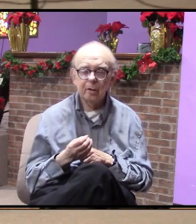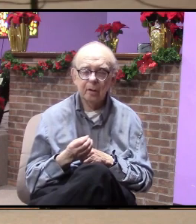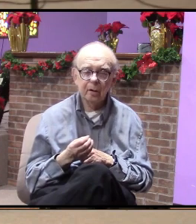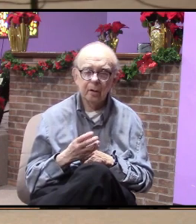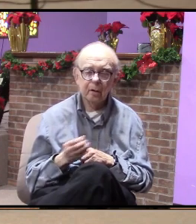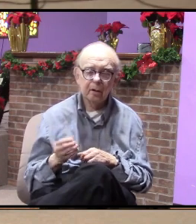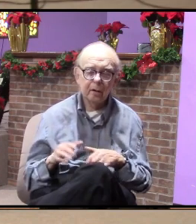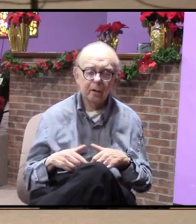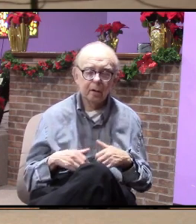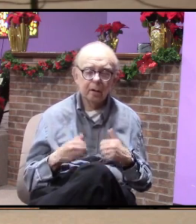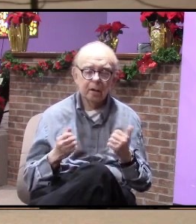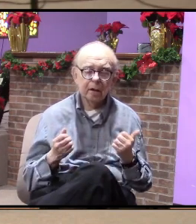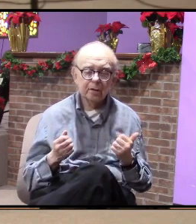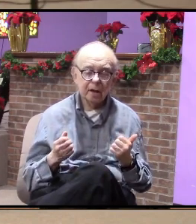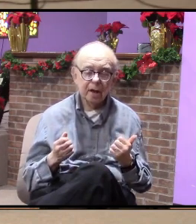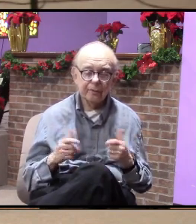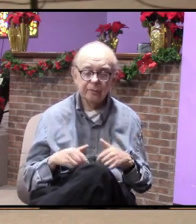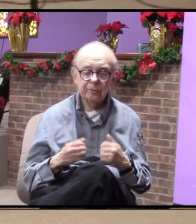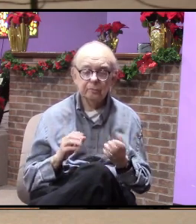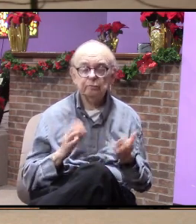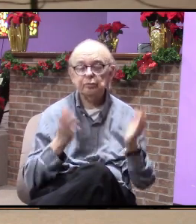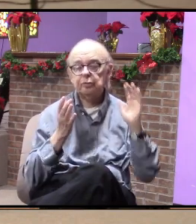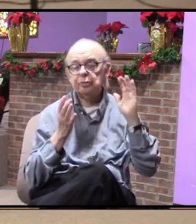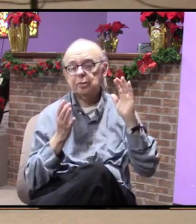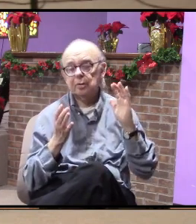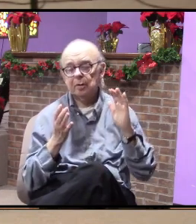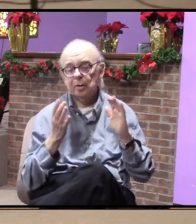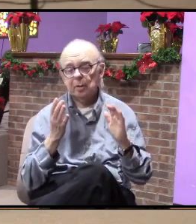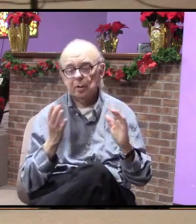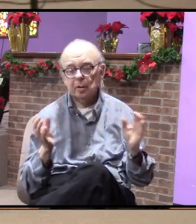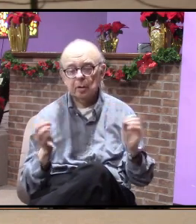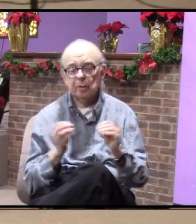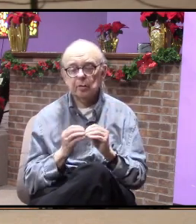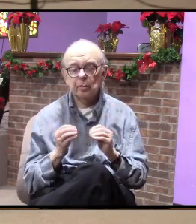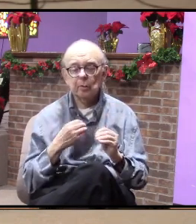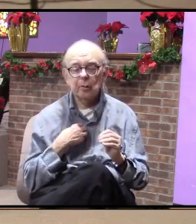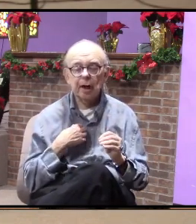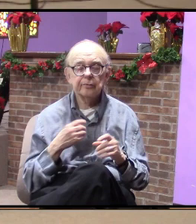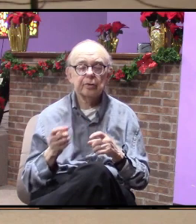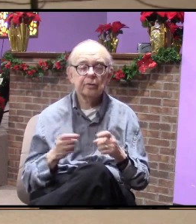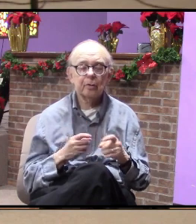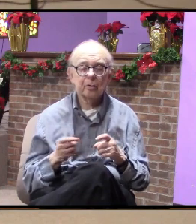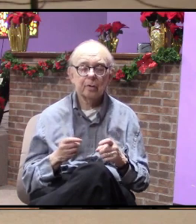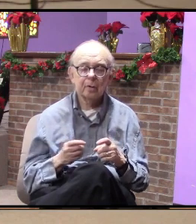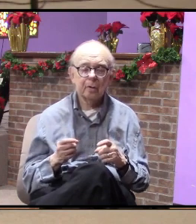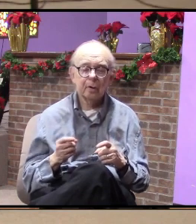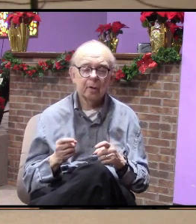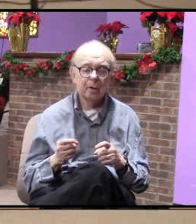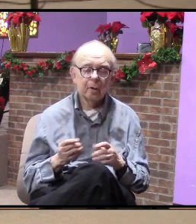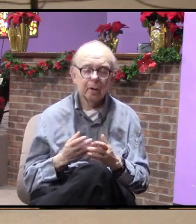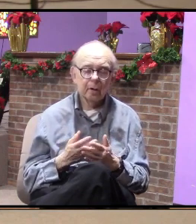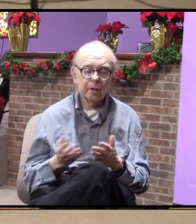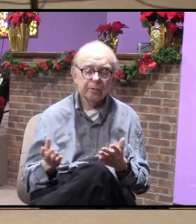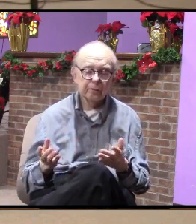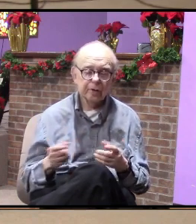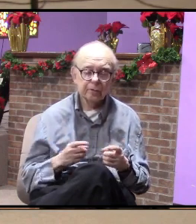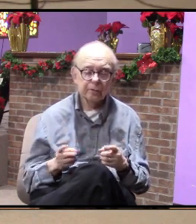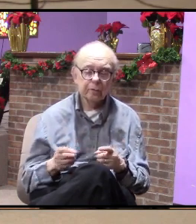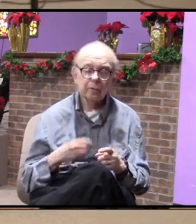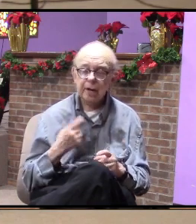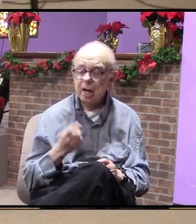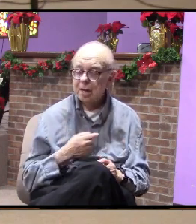And our life gets turned upside down because we're no longer in control. Something else is in control of